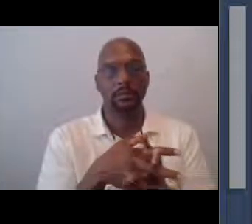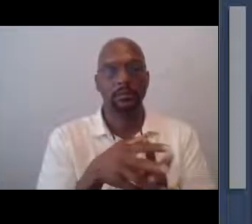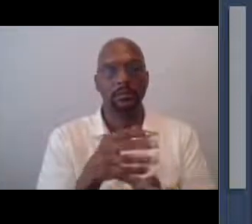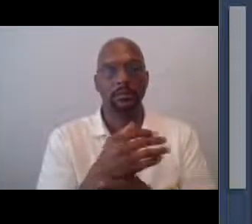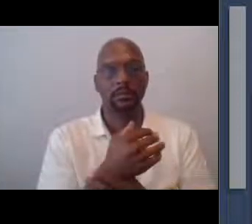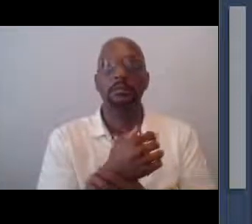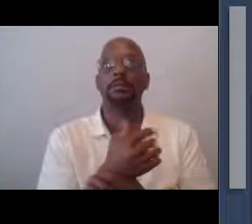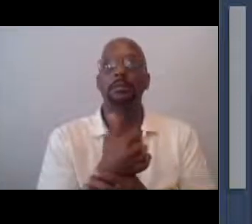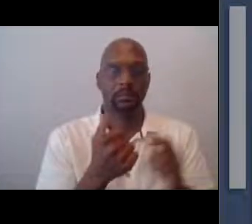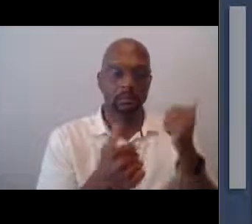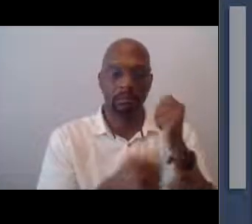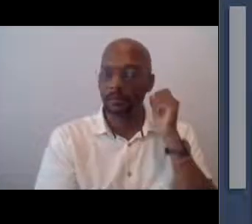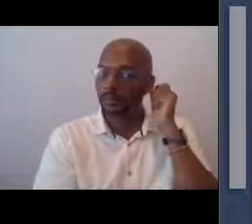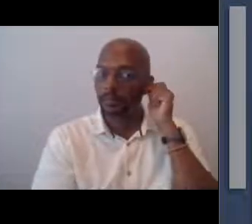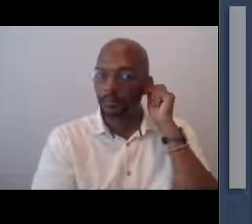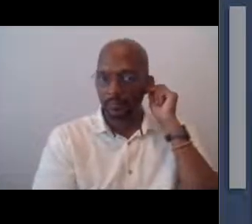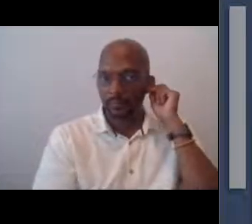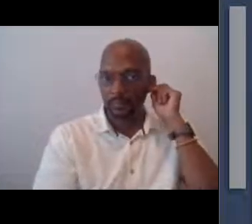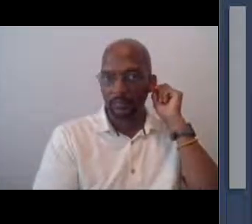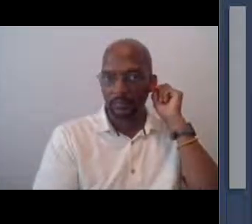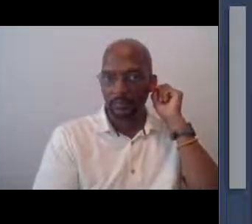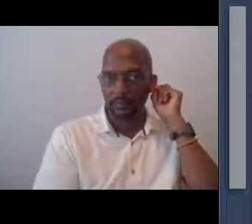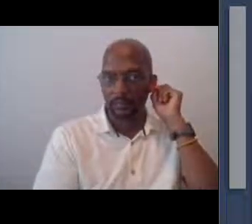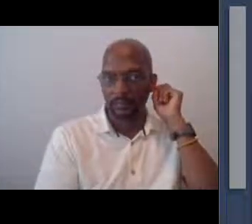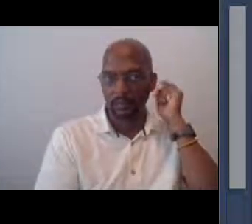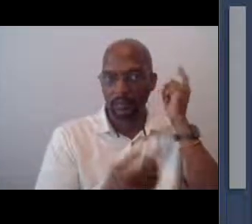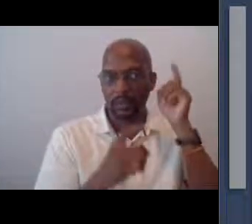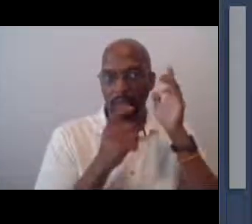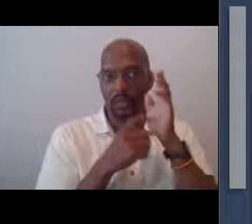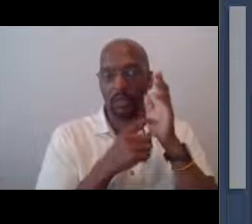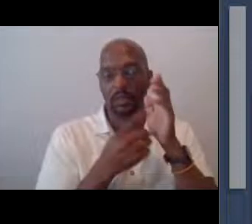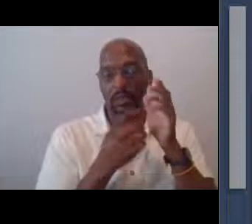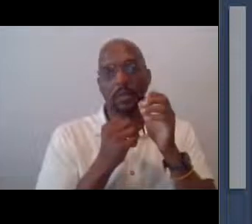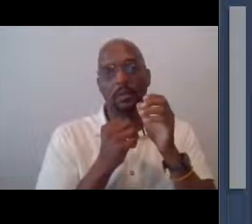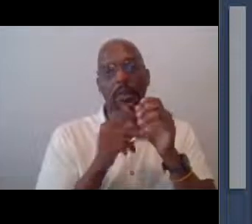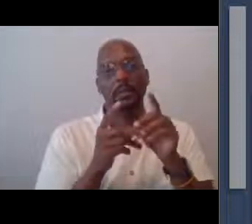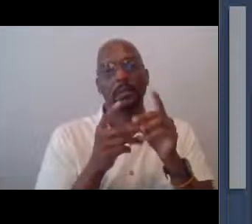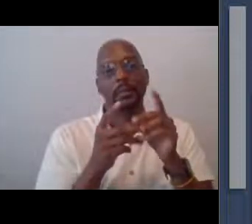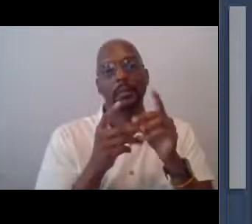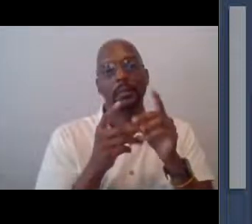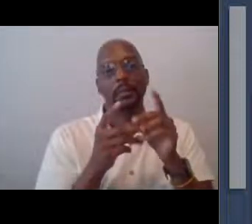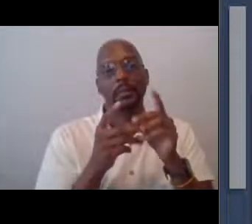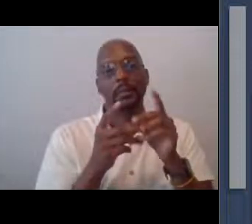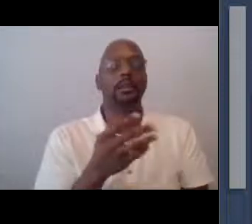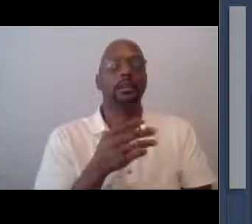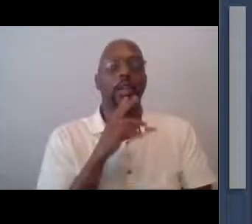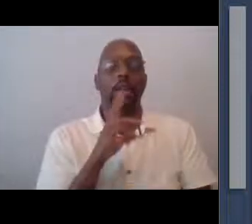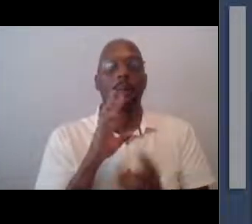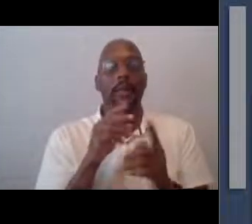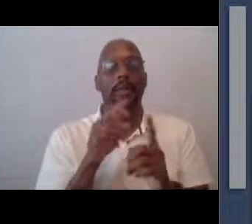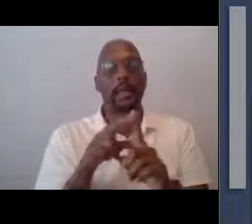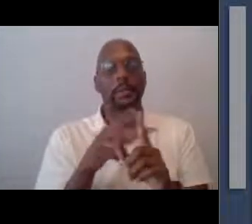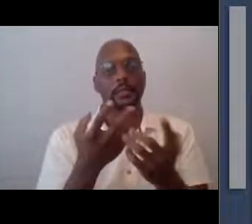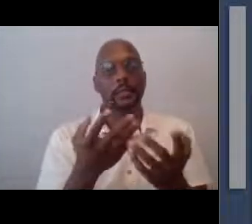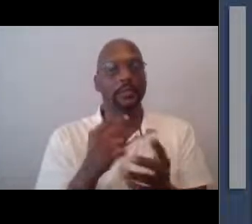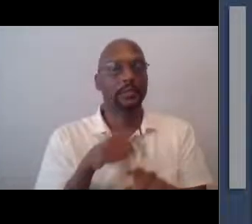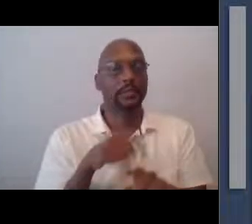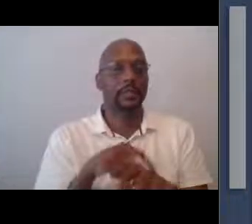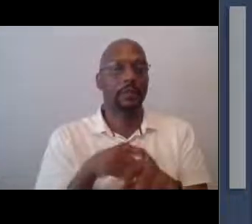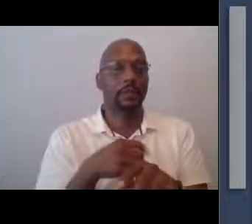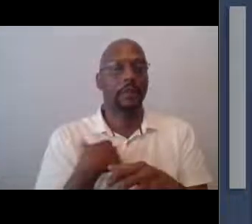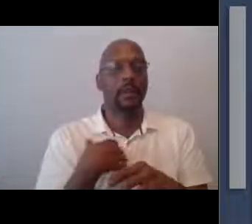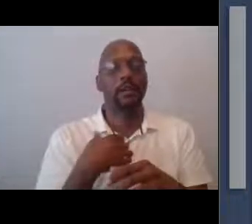coming down the mountain with the? Yeah, when the notice of funding opportunities are out, that's the application time. So there was some windows